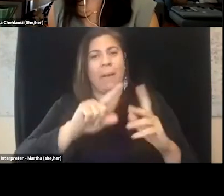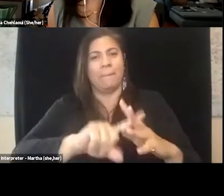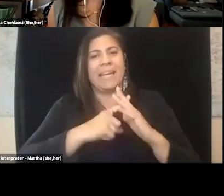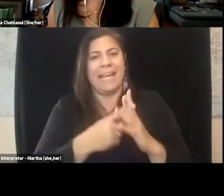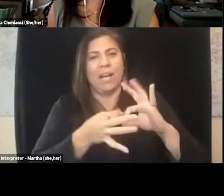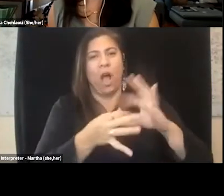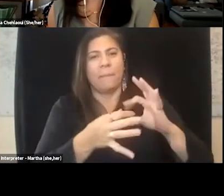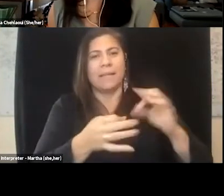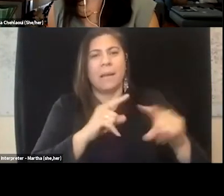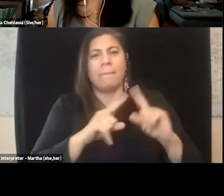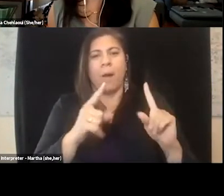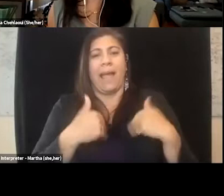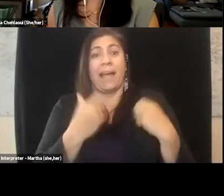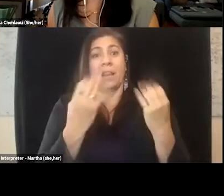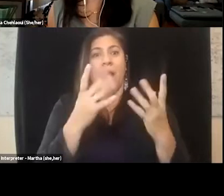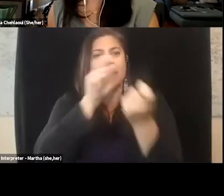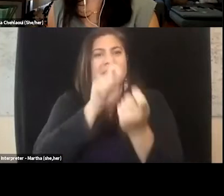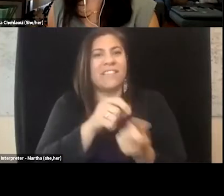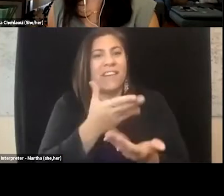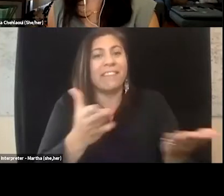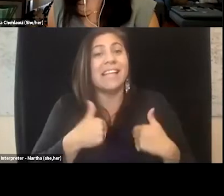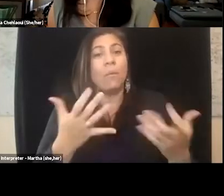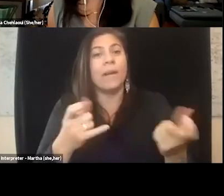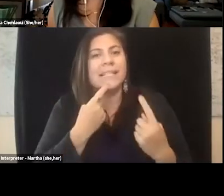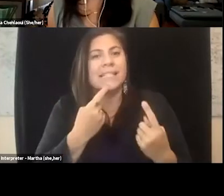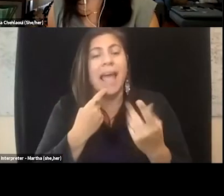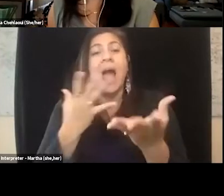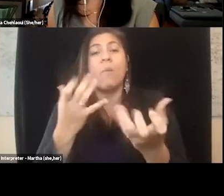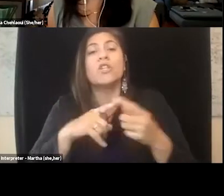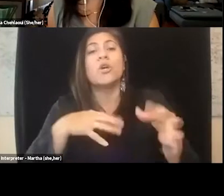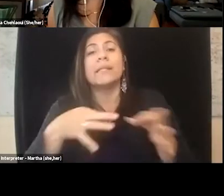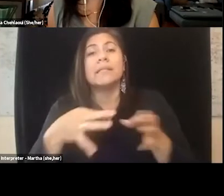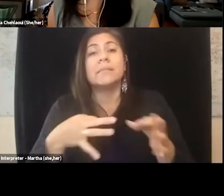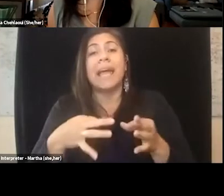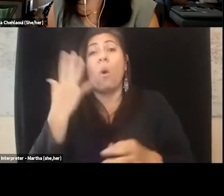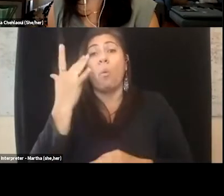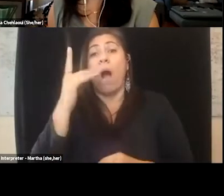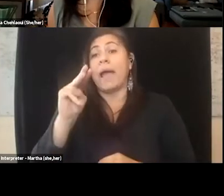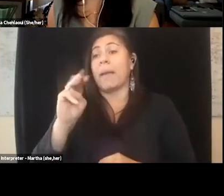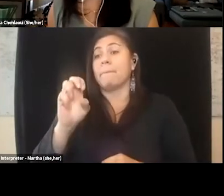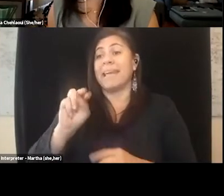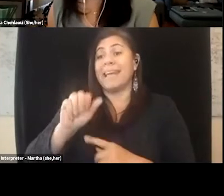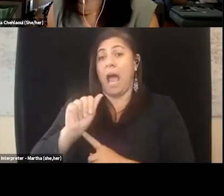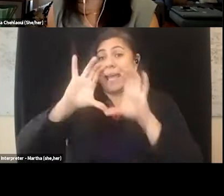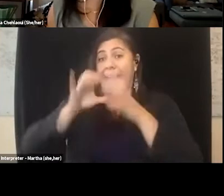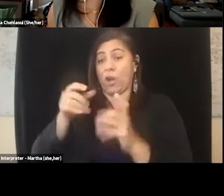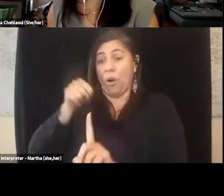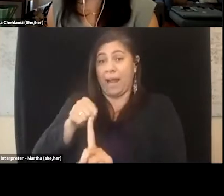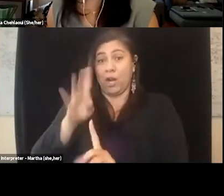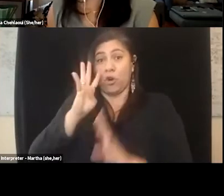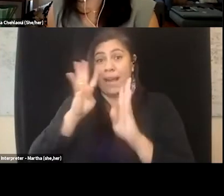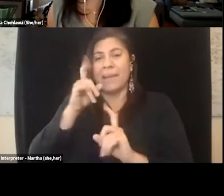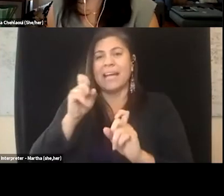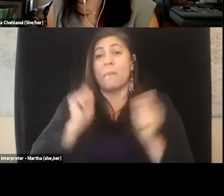of specificity I wanted to say, that we need to explain that the reason why the MENA category was created was because performers from all of those